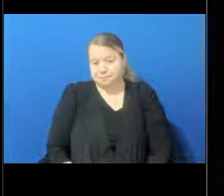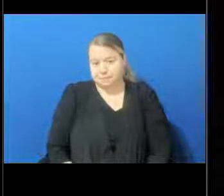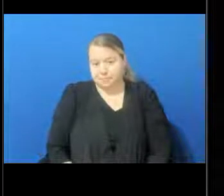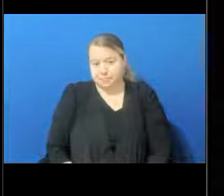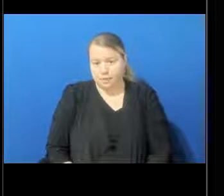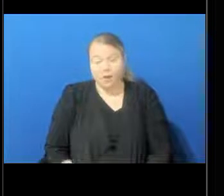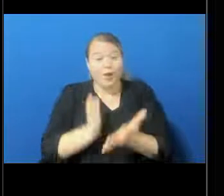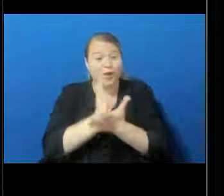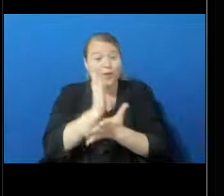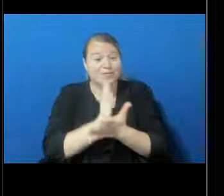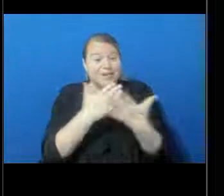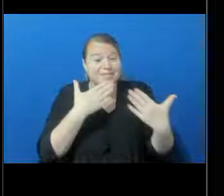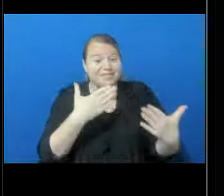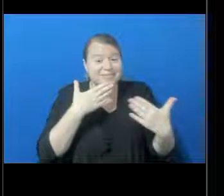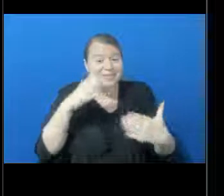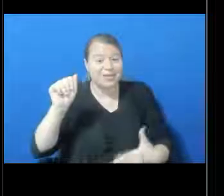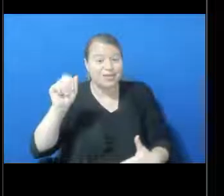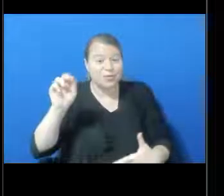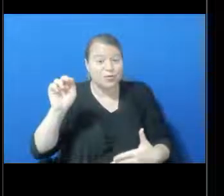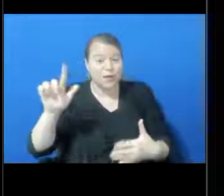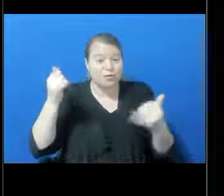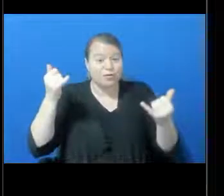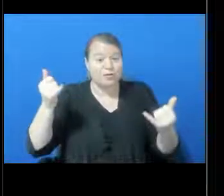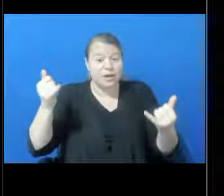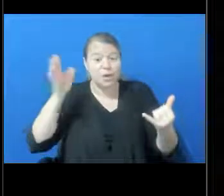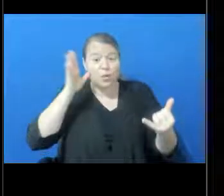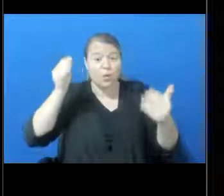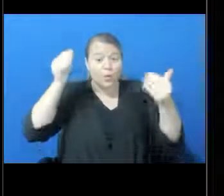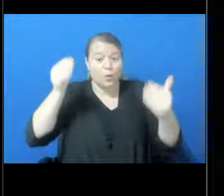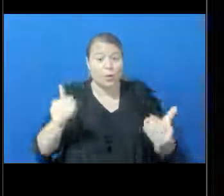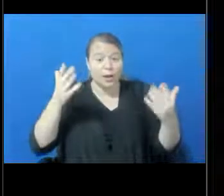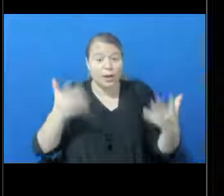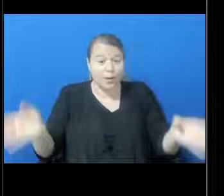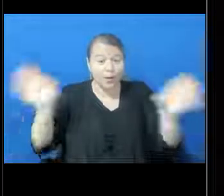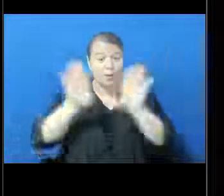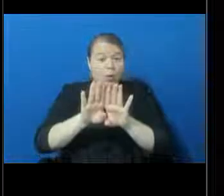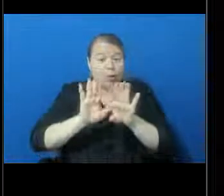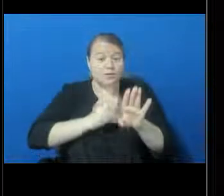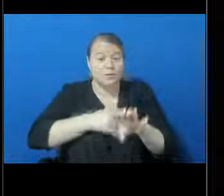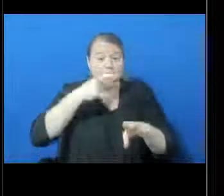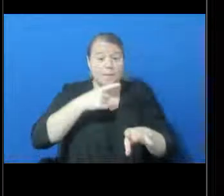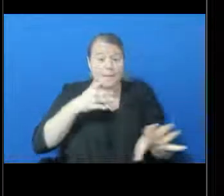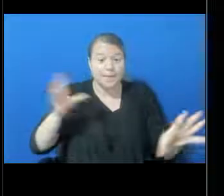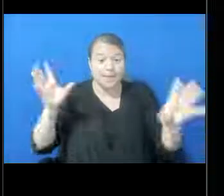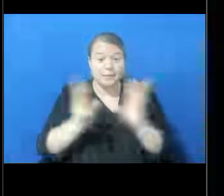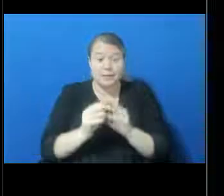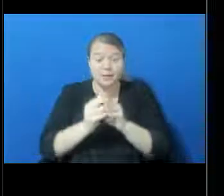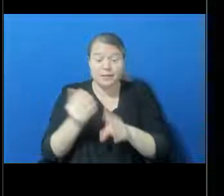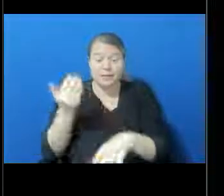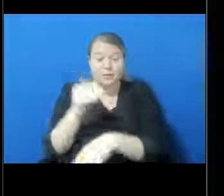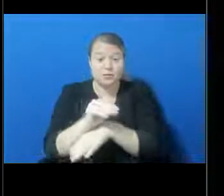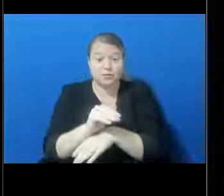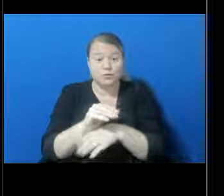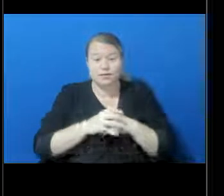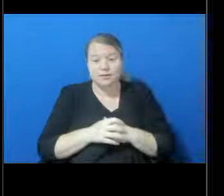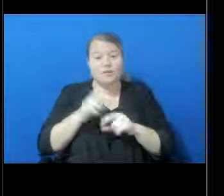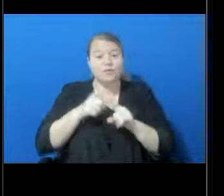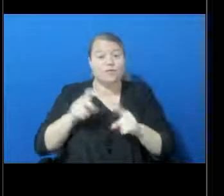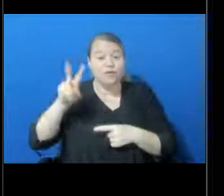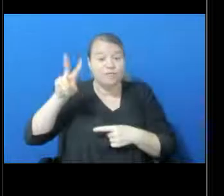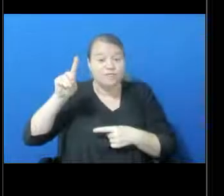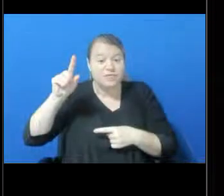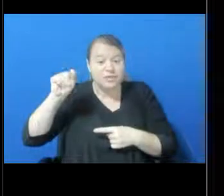All right, well, thank you, Carol. And with that, we're going to go ahead and close out our public hearing this evening. So on behalf of VDOT